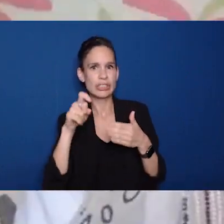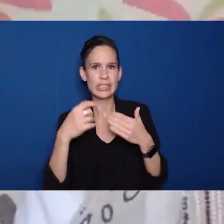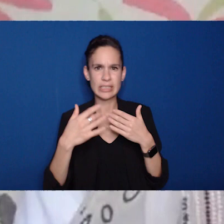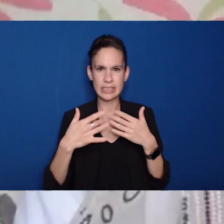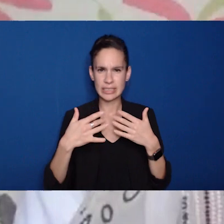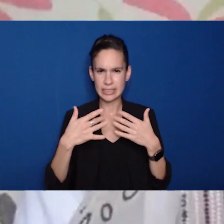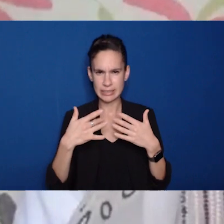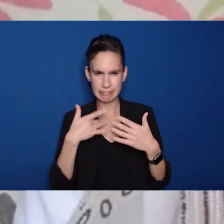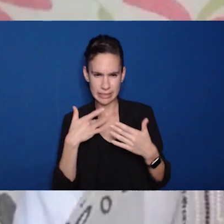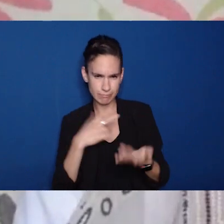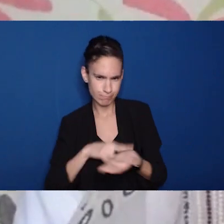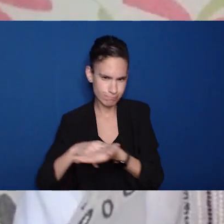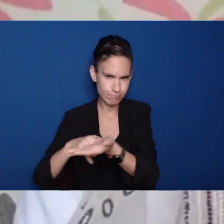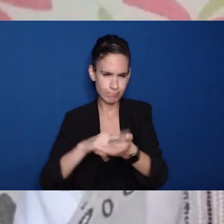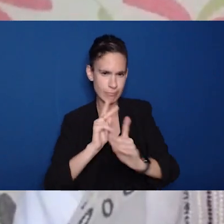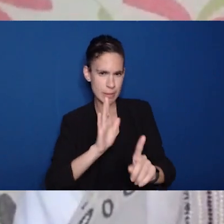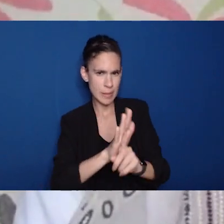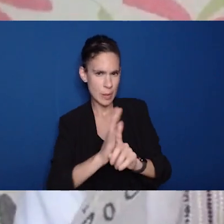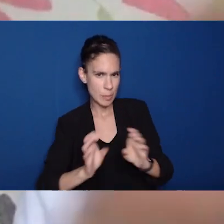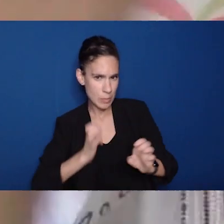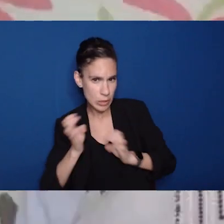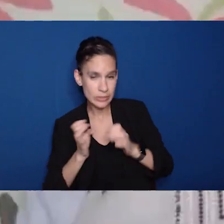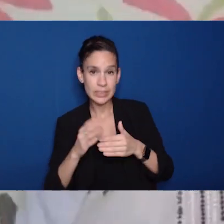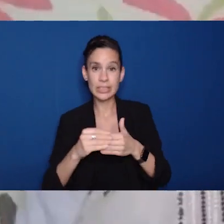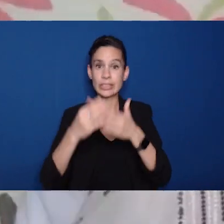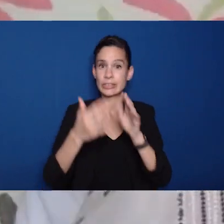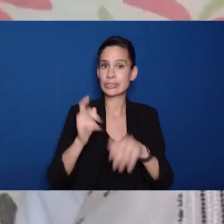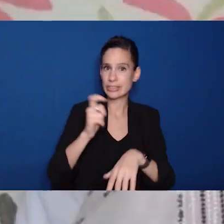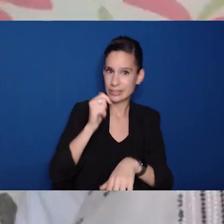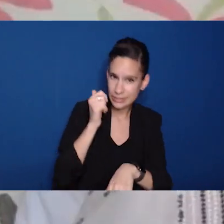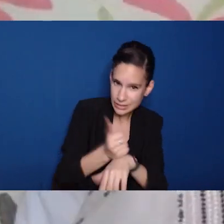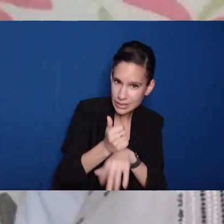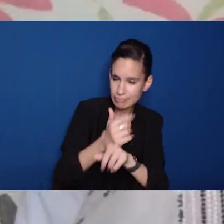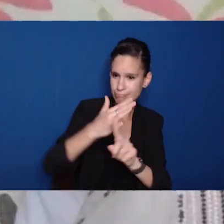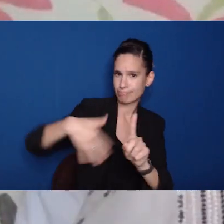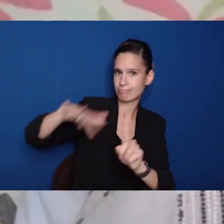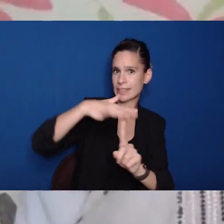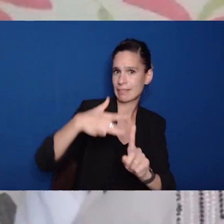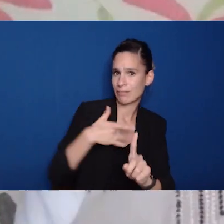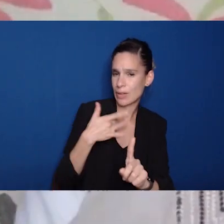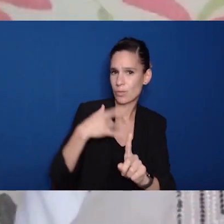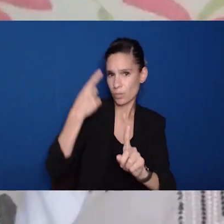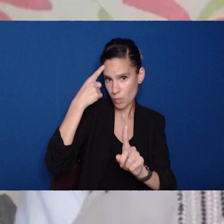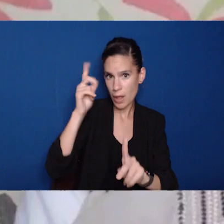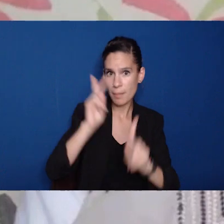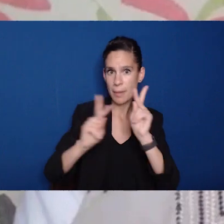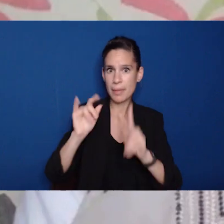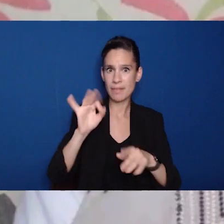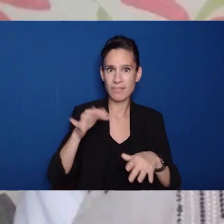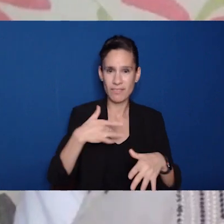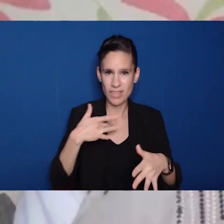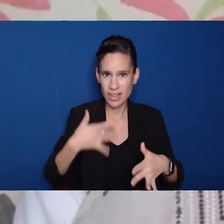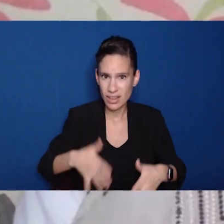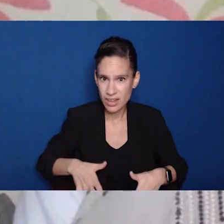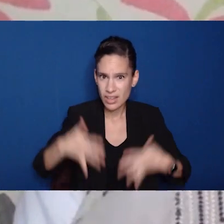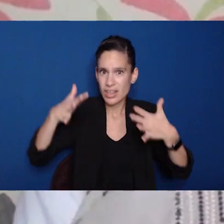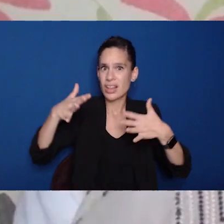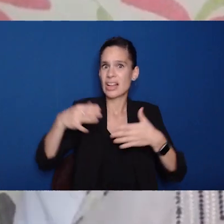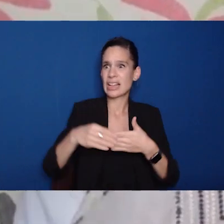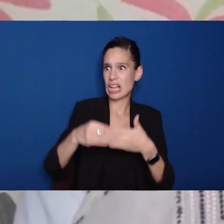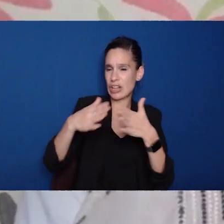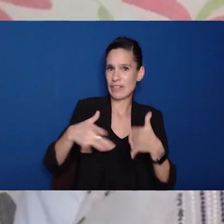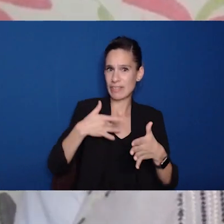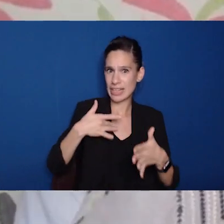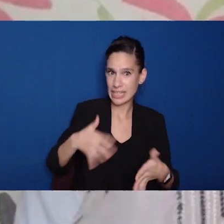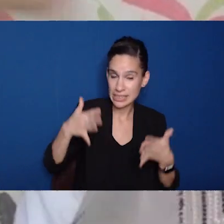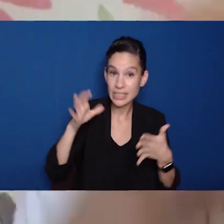for those they lead. So what does that mean? It basically means you set the climate control. So if you're full of anxiety as